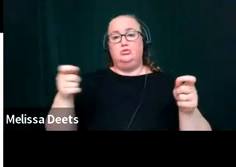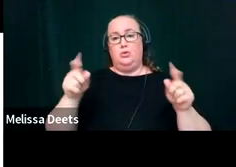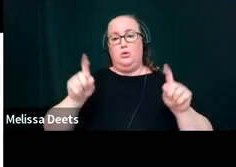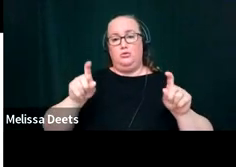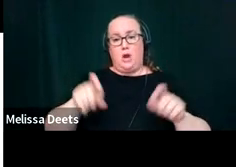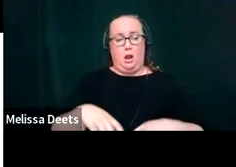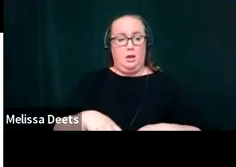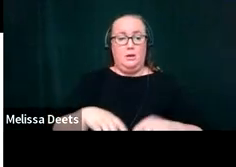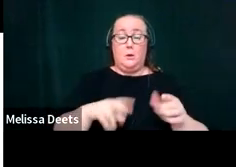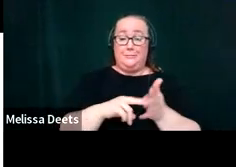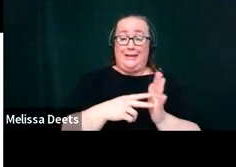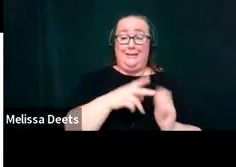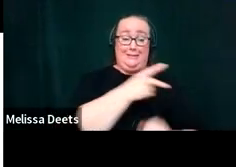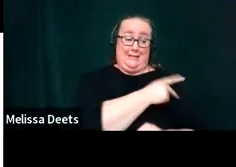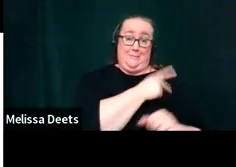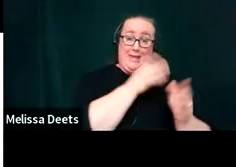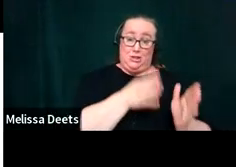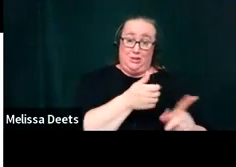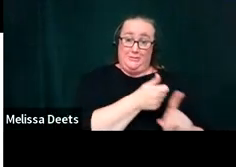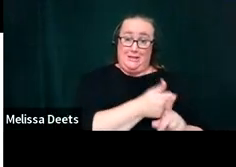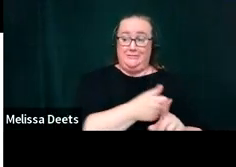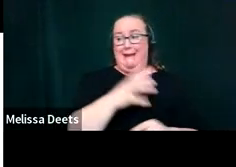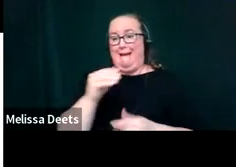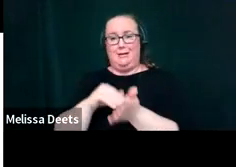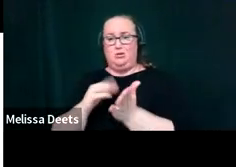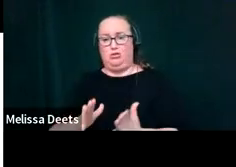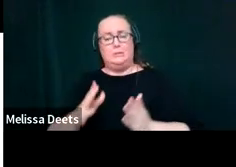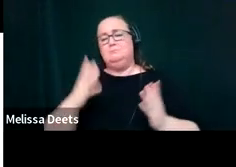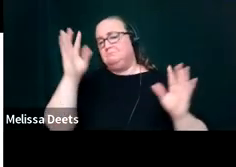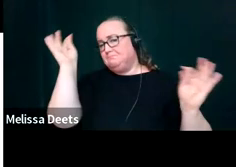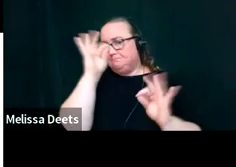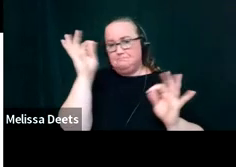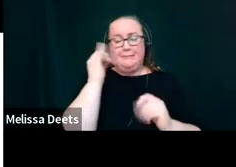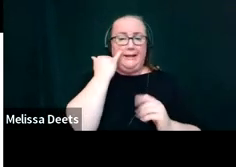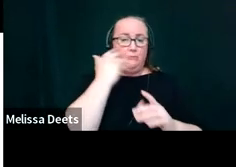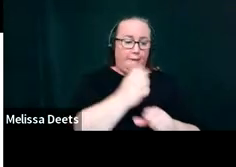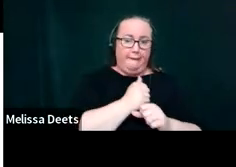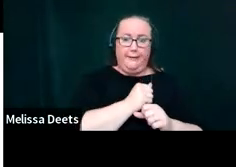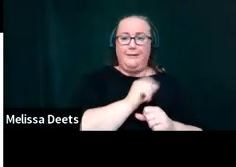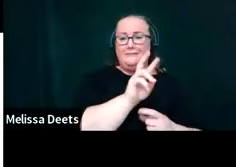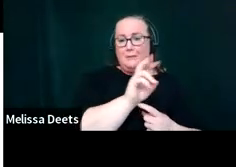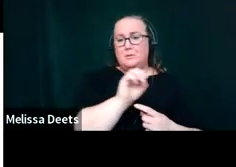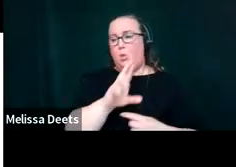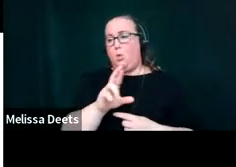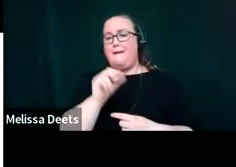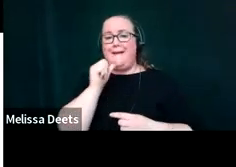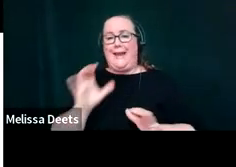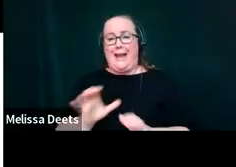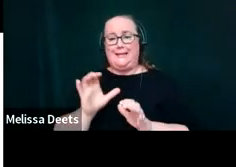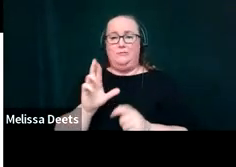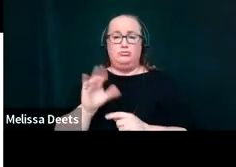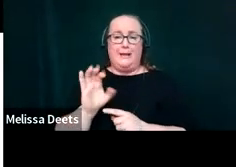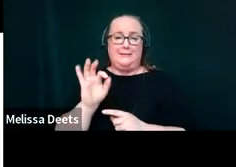and their physicians did not know whether they were receiving the vitamins or an inactive rice flour pill, or